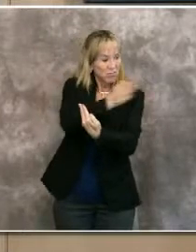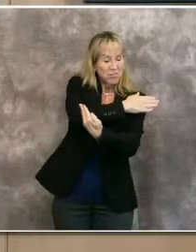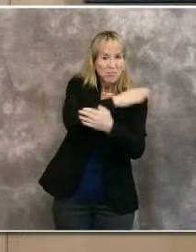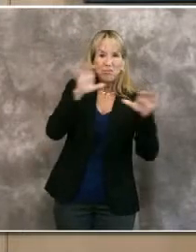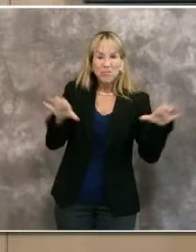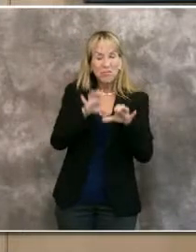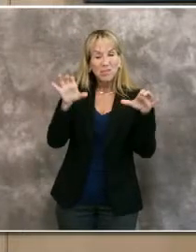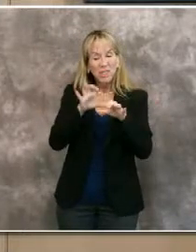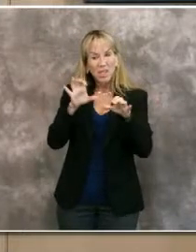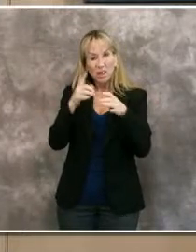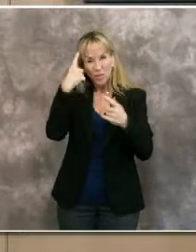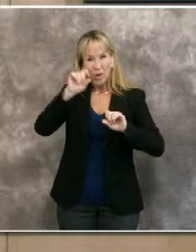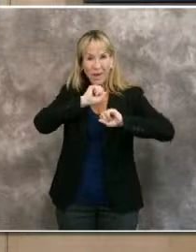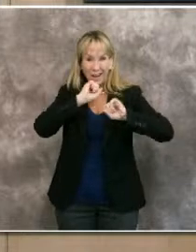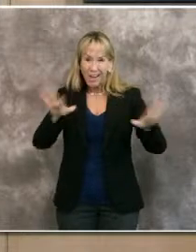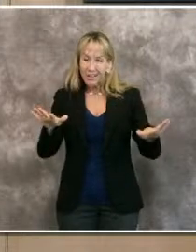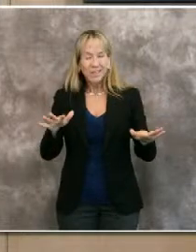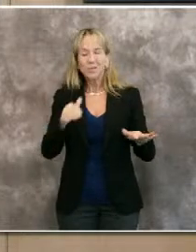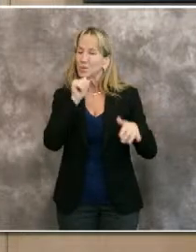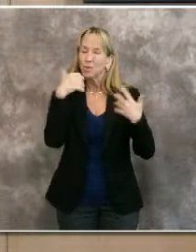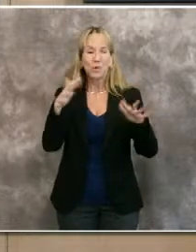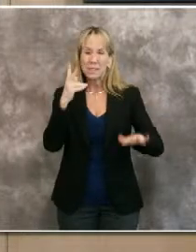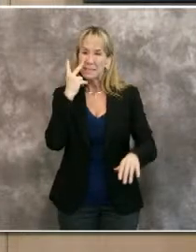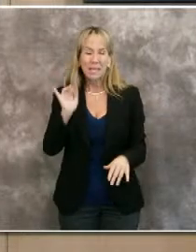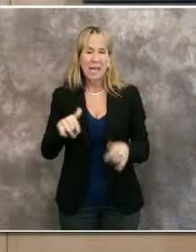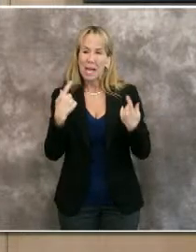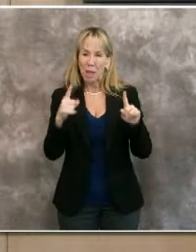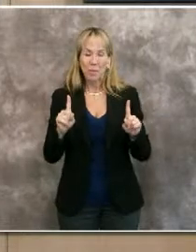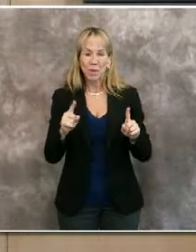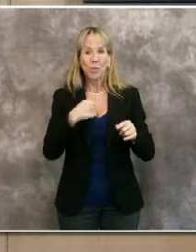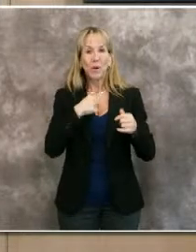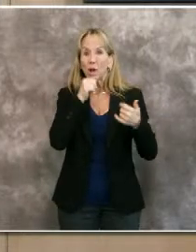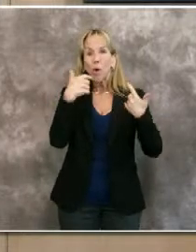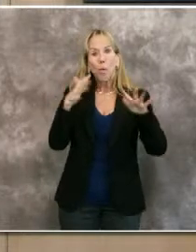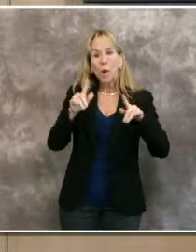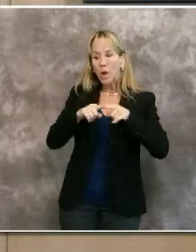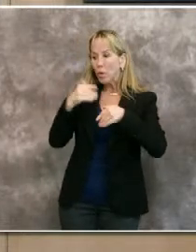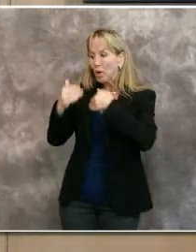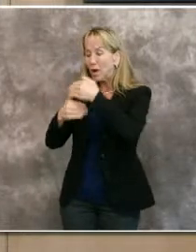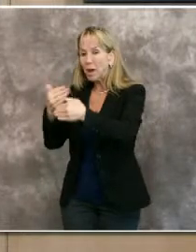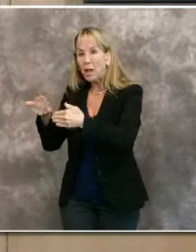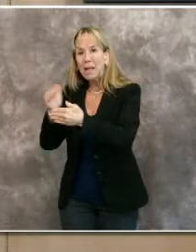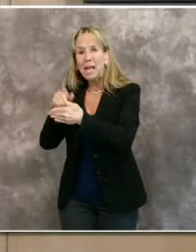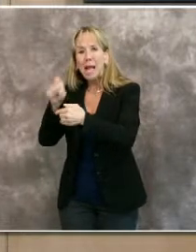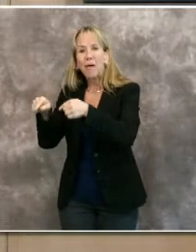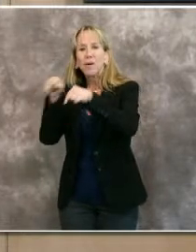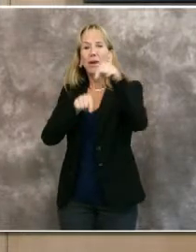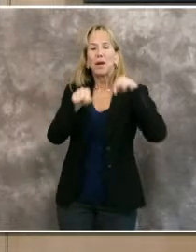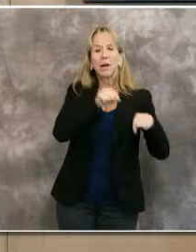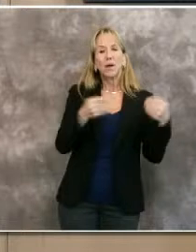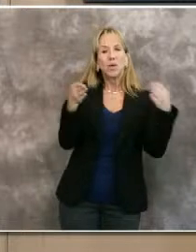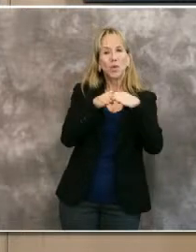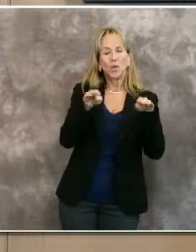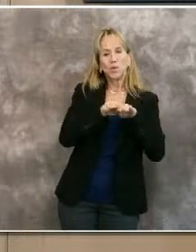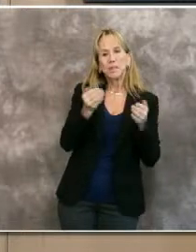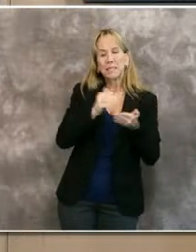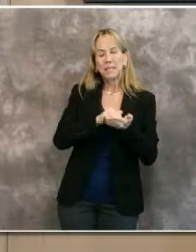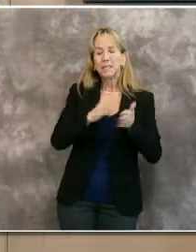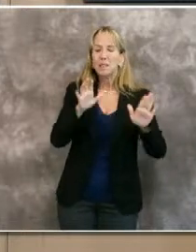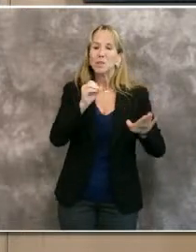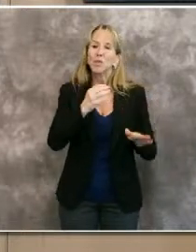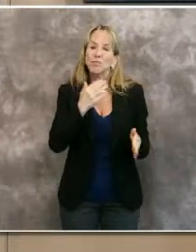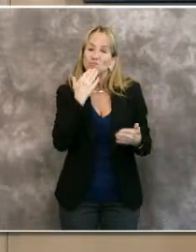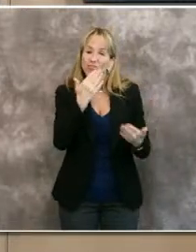together over these last few months. We don't want to move forward only to have to fall back again. So thank you for your help